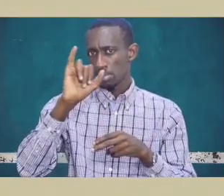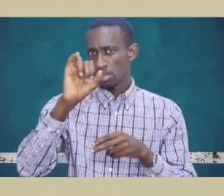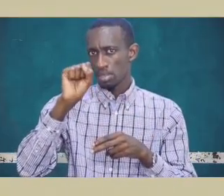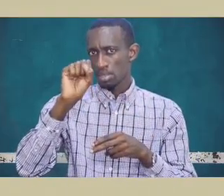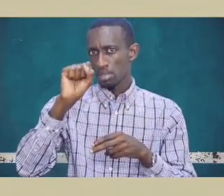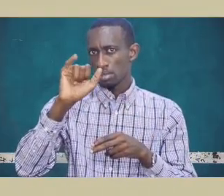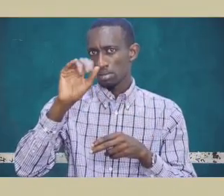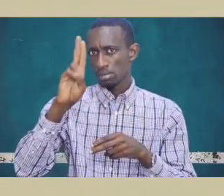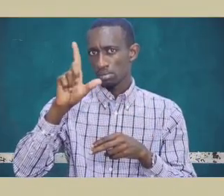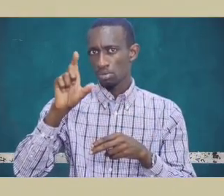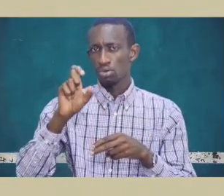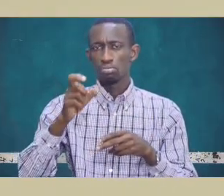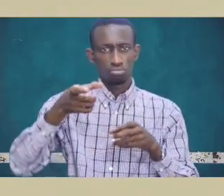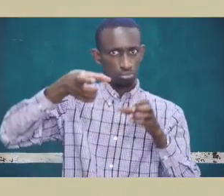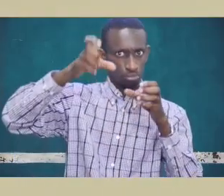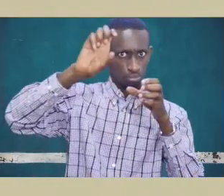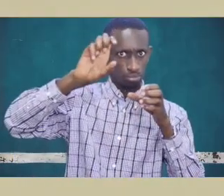liquids.